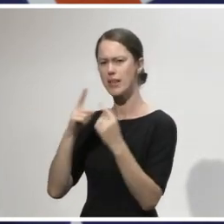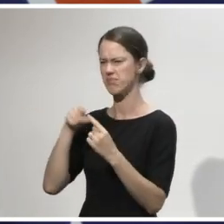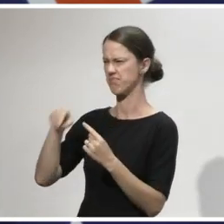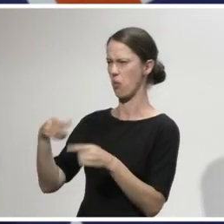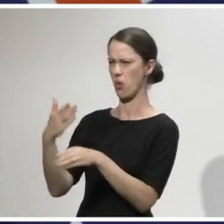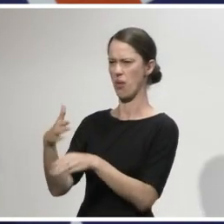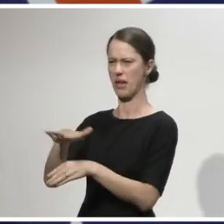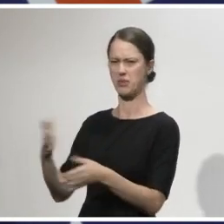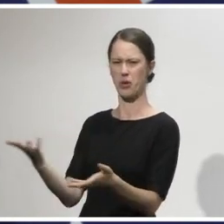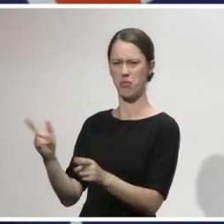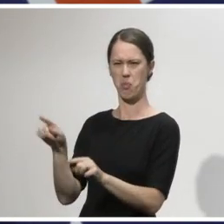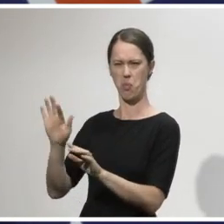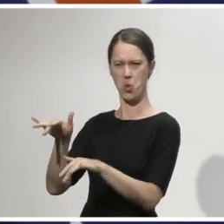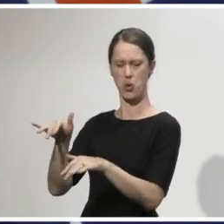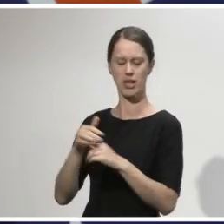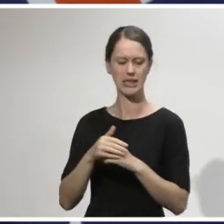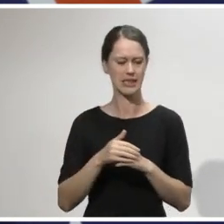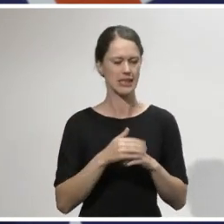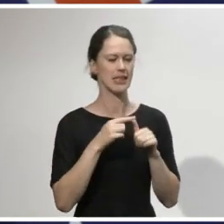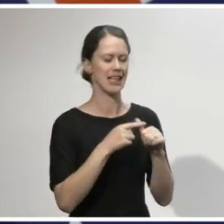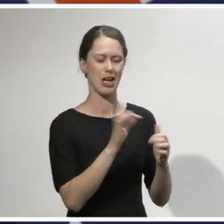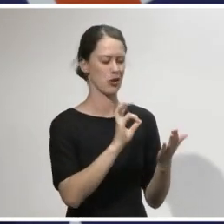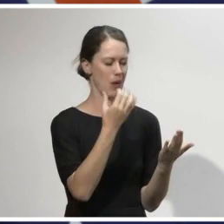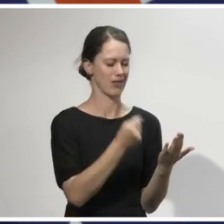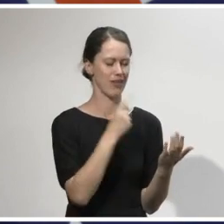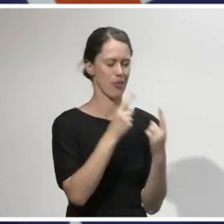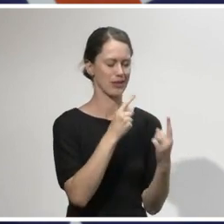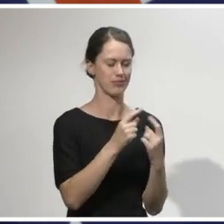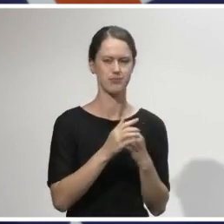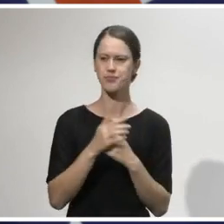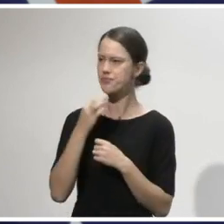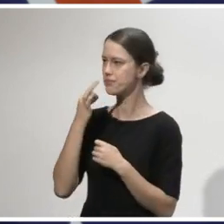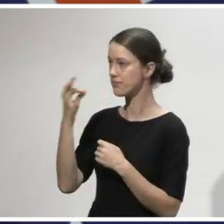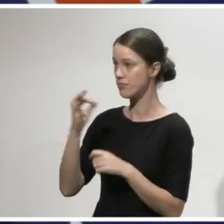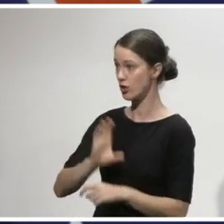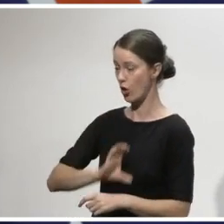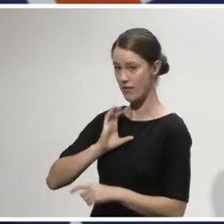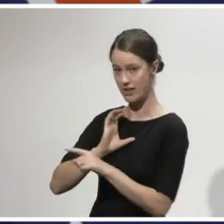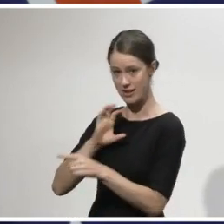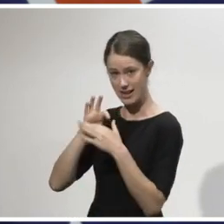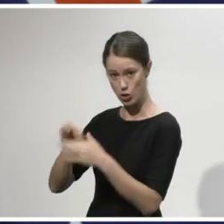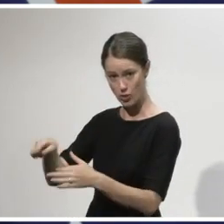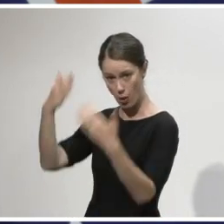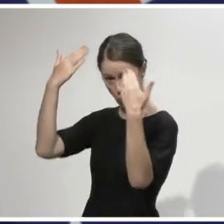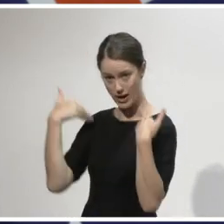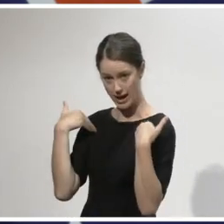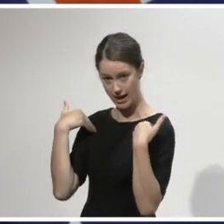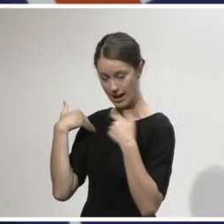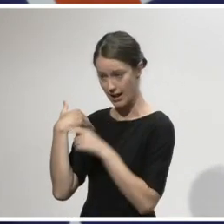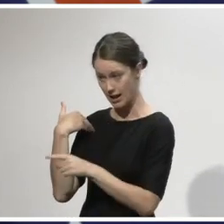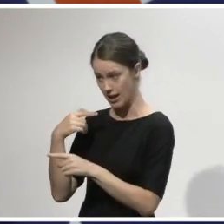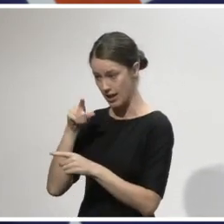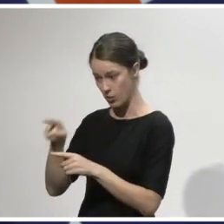might be? I'm not sure I've got the details of that to hand, sorry. Confident, going back to the Bluff wedding, that contact tracing will be able